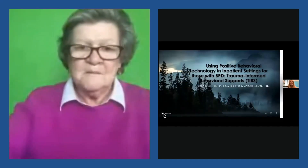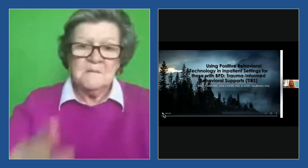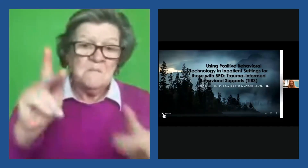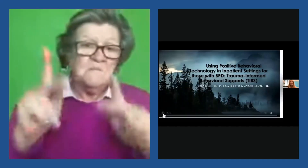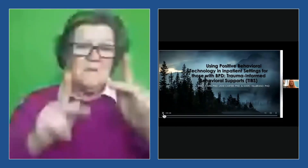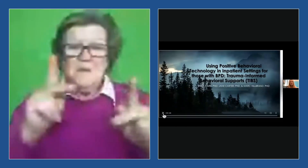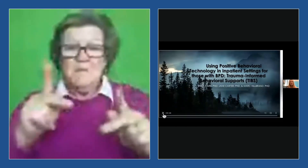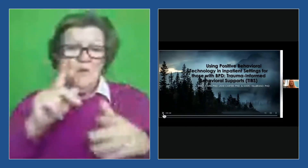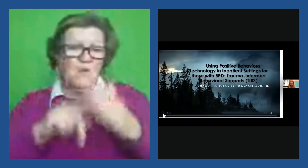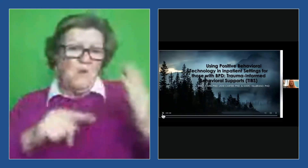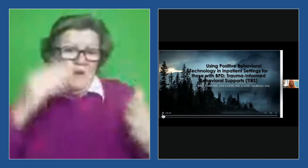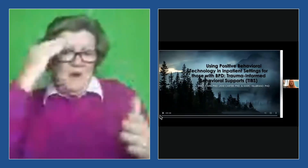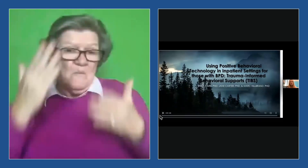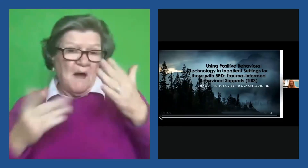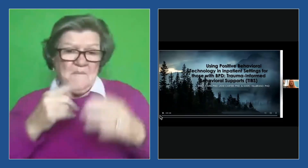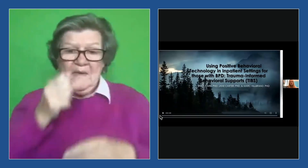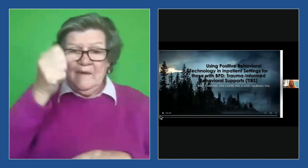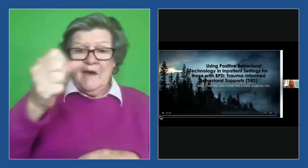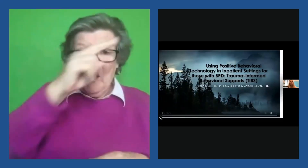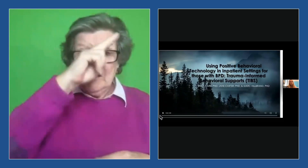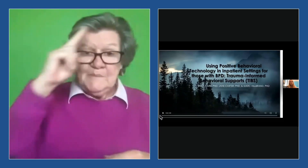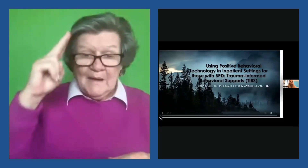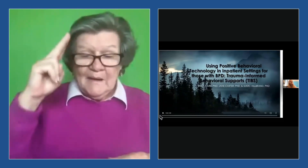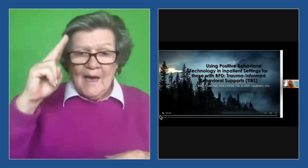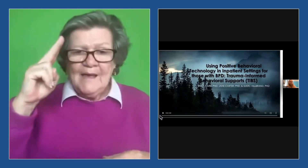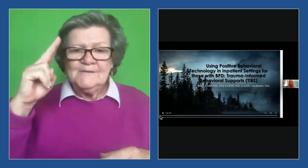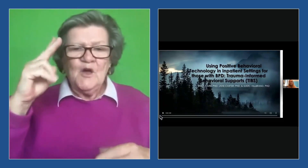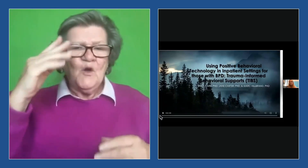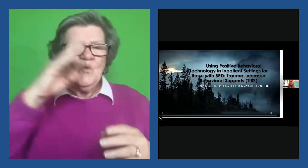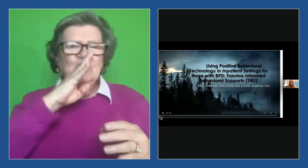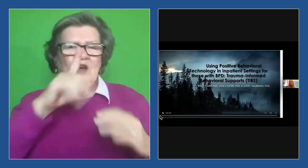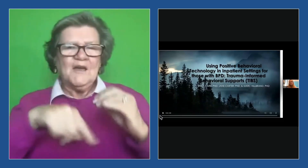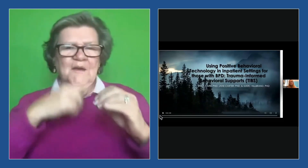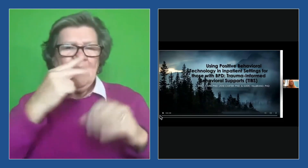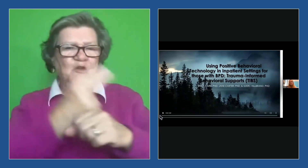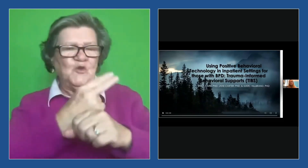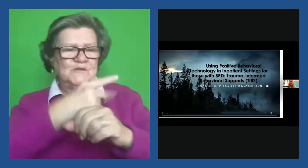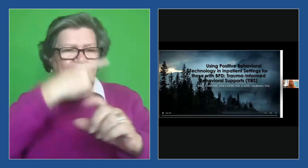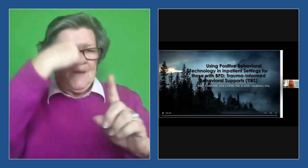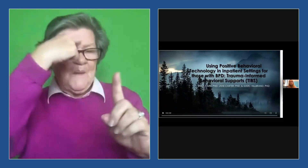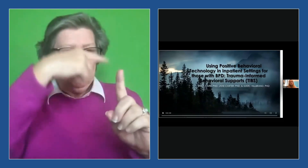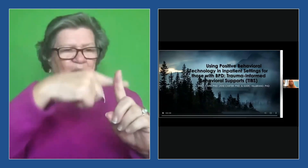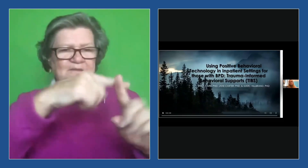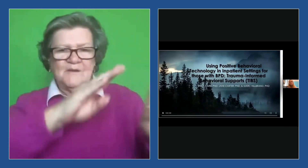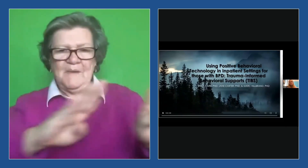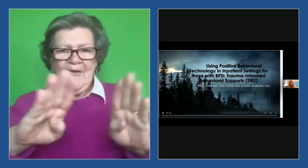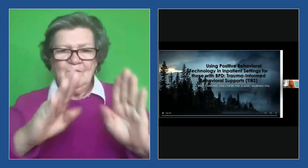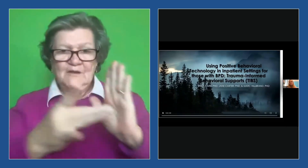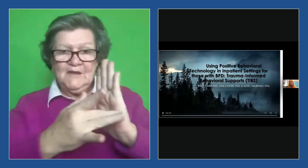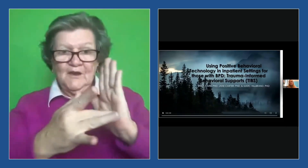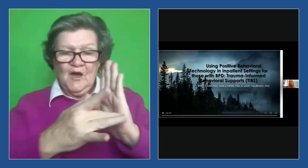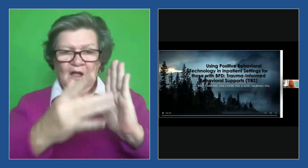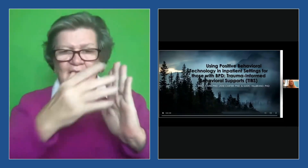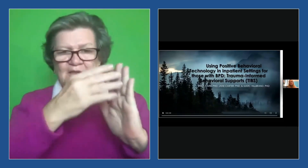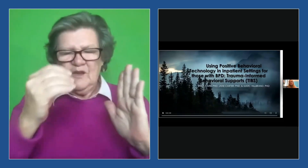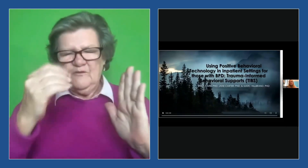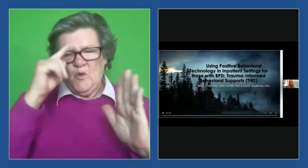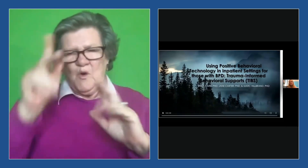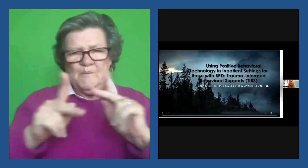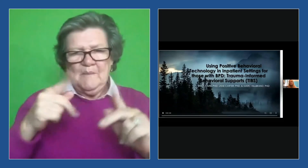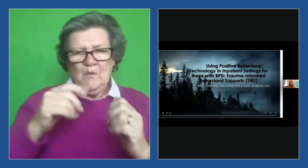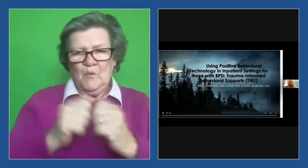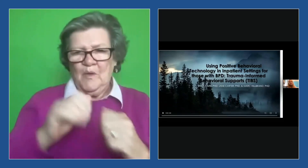So today we're talking about using positive behavioral technology in inpatient settings for those with BPD.